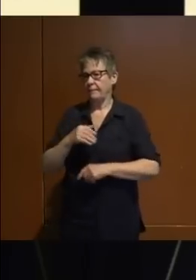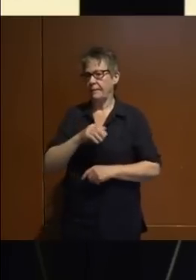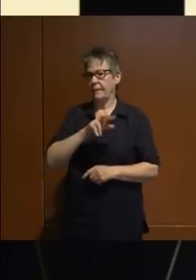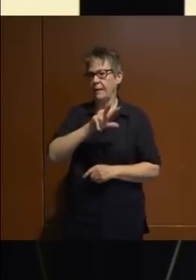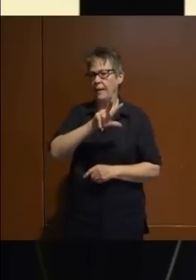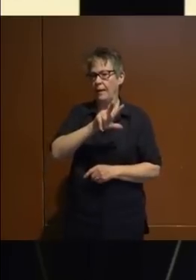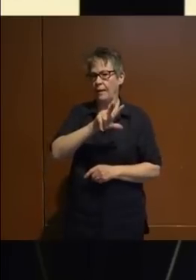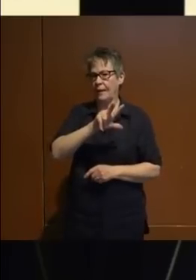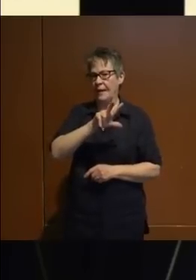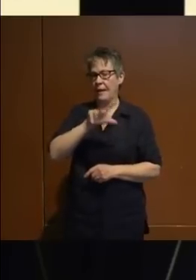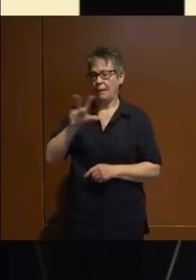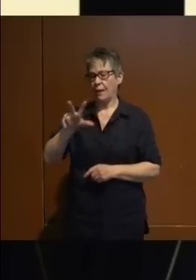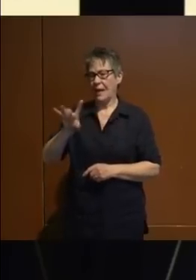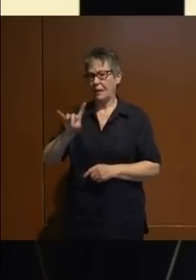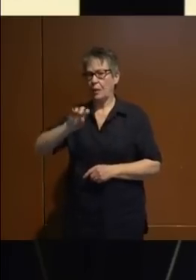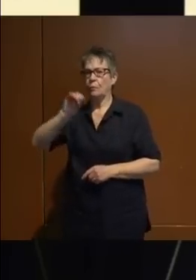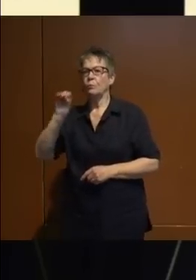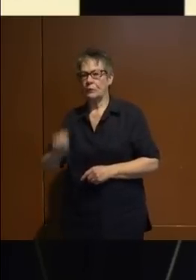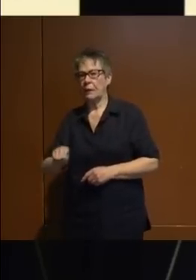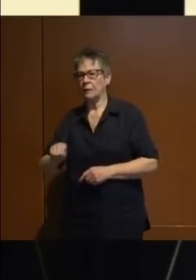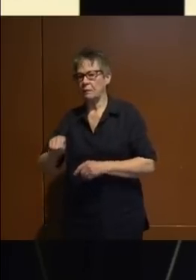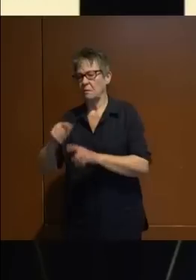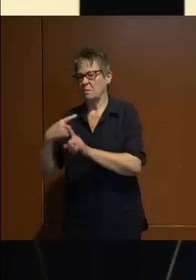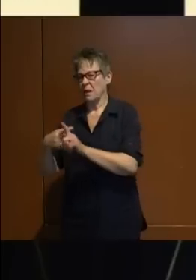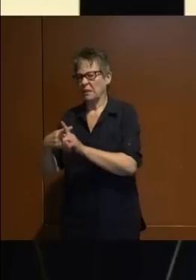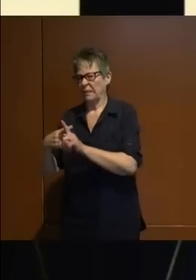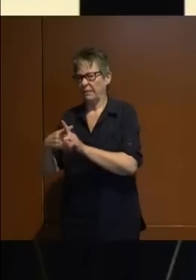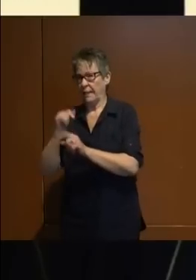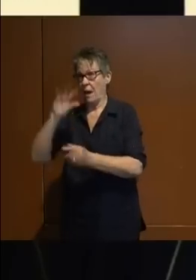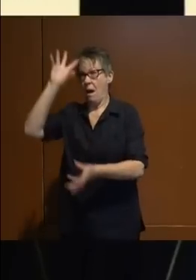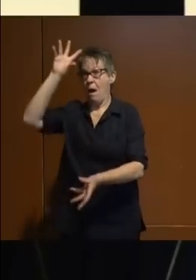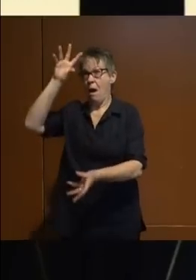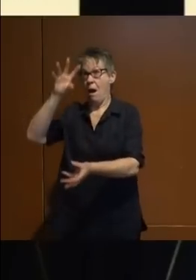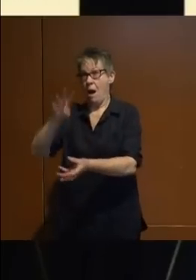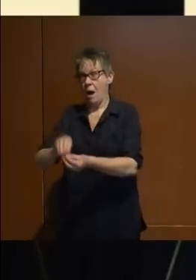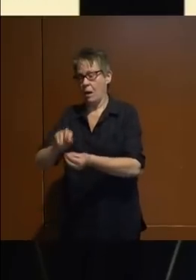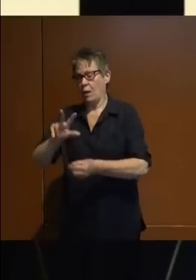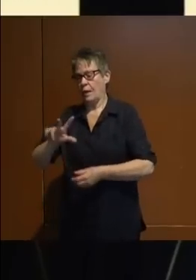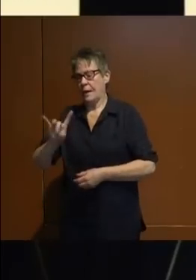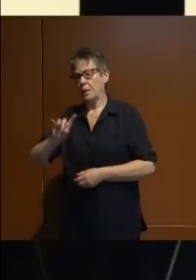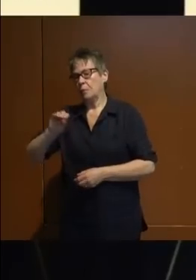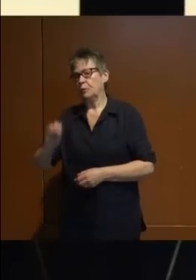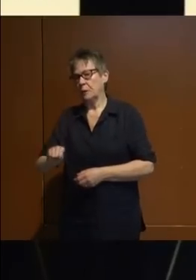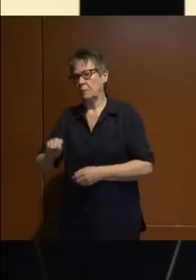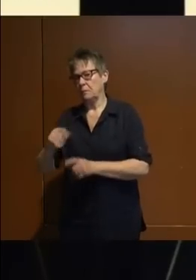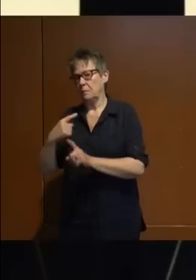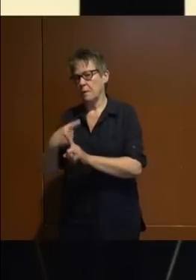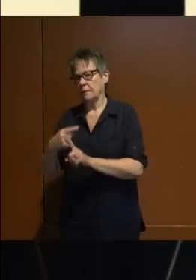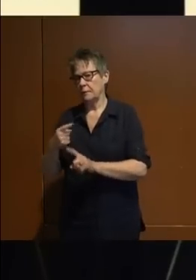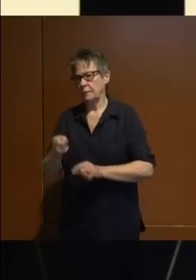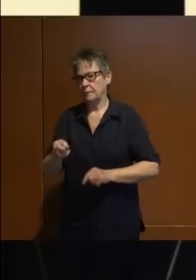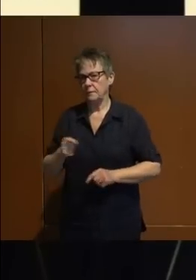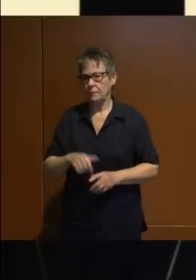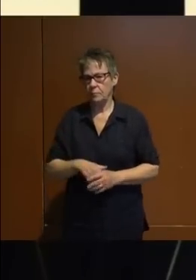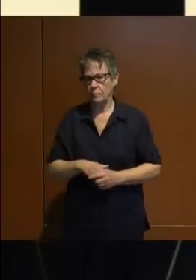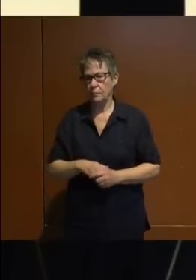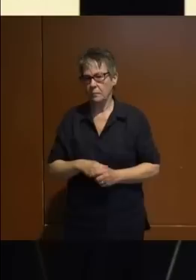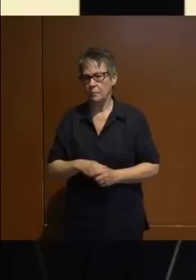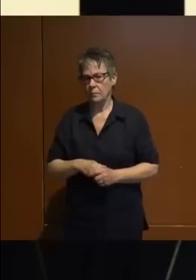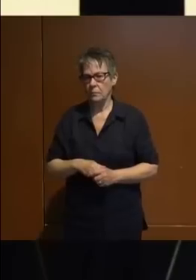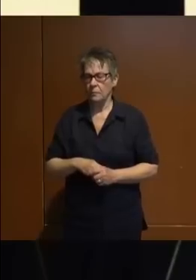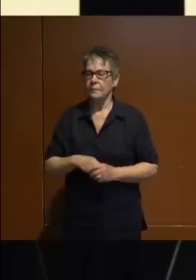38.19. So that ends my report. We believe that our social distancing